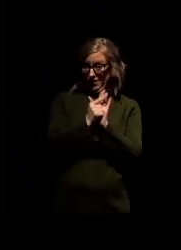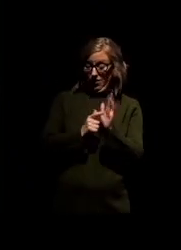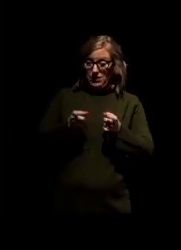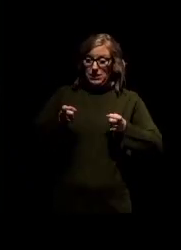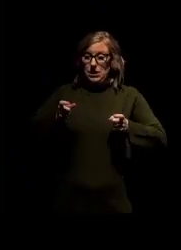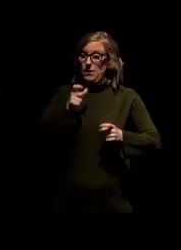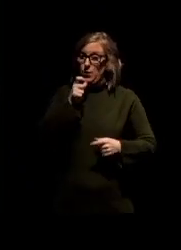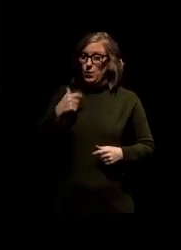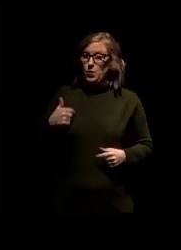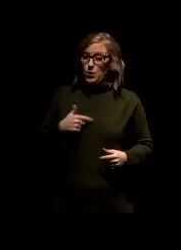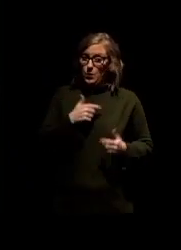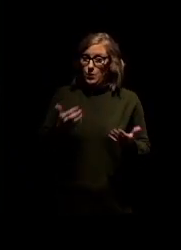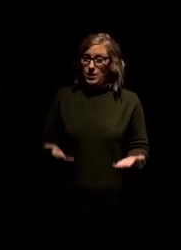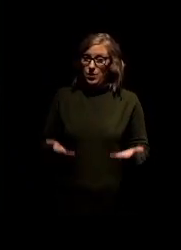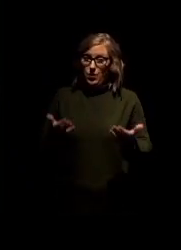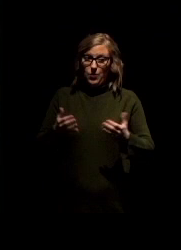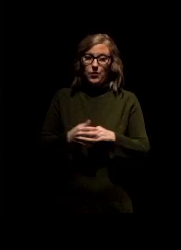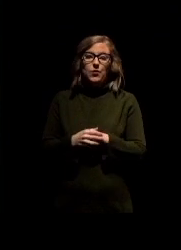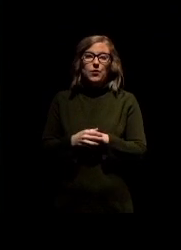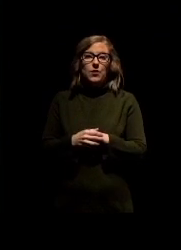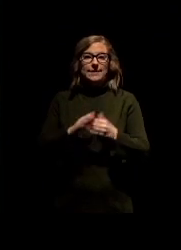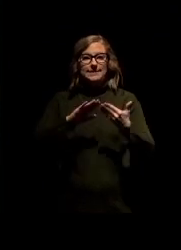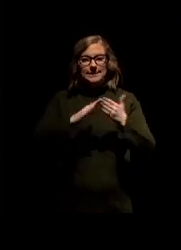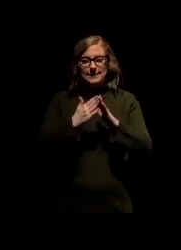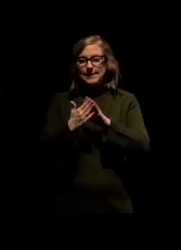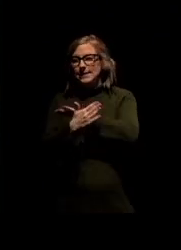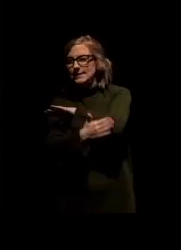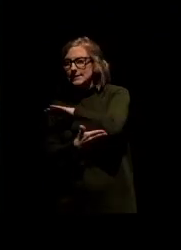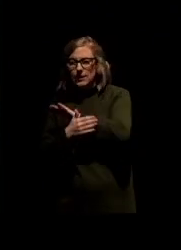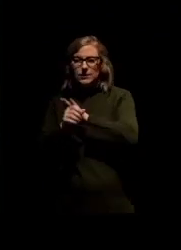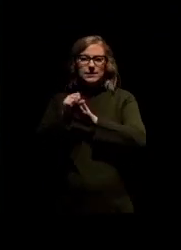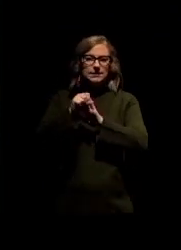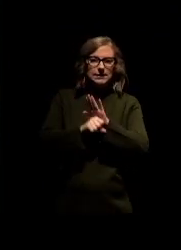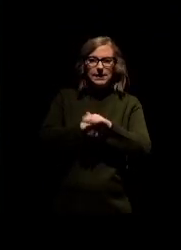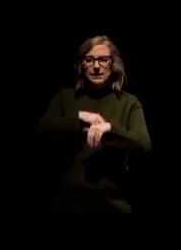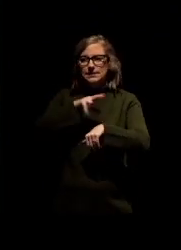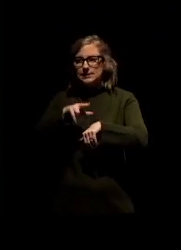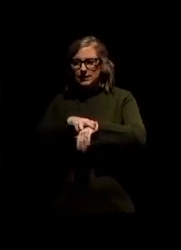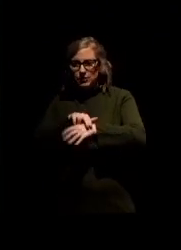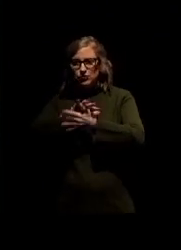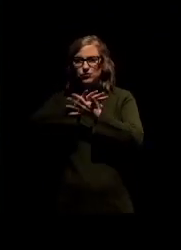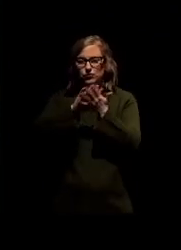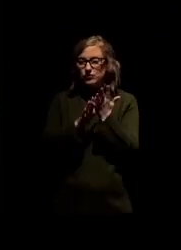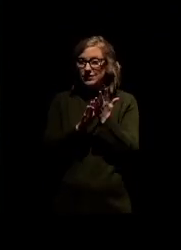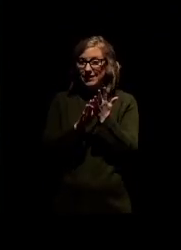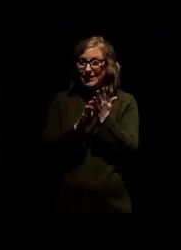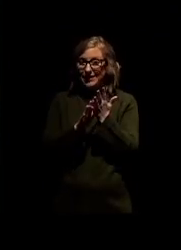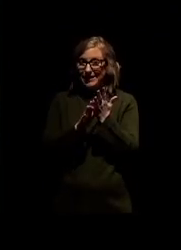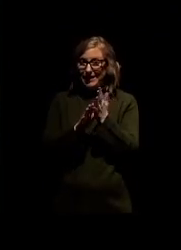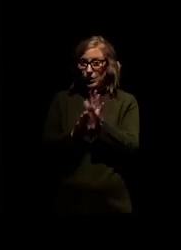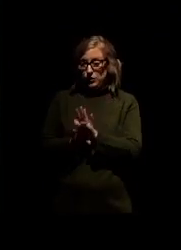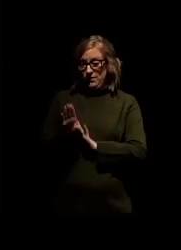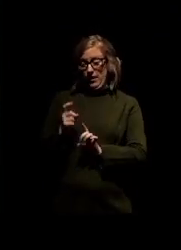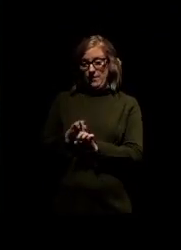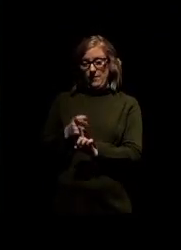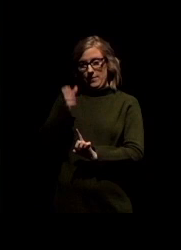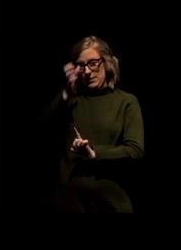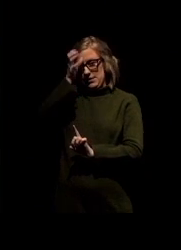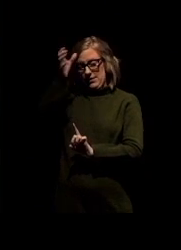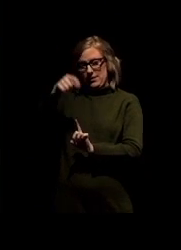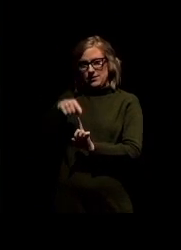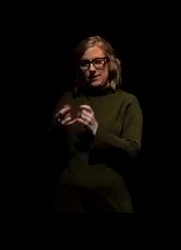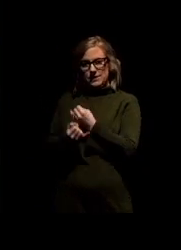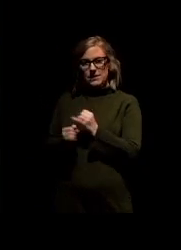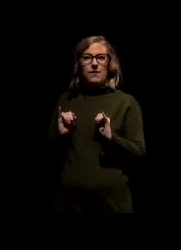are as cities, counties, states, nationhoods, they are born out of the concept of sovereignty and